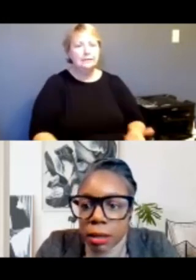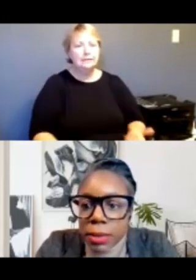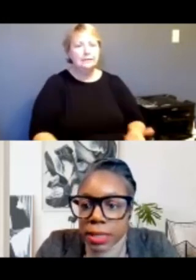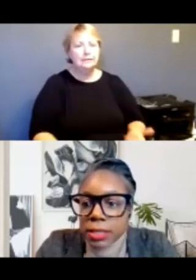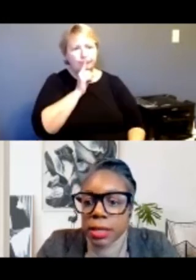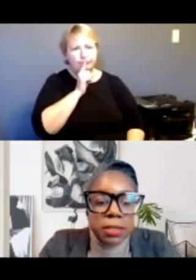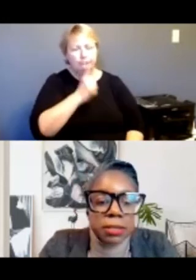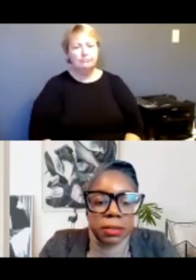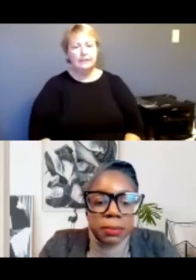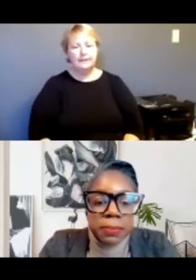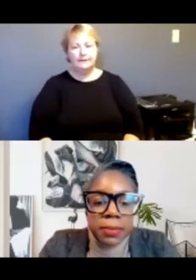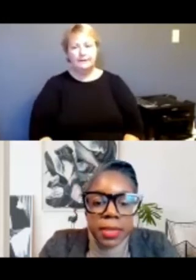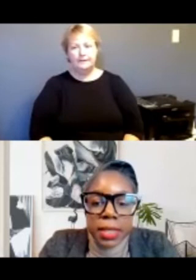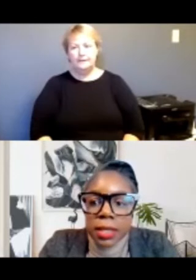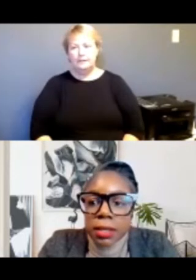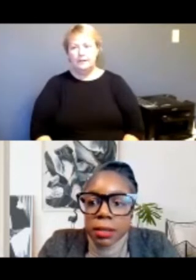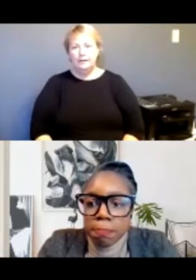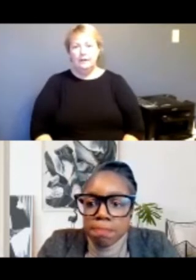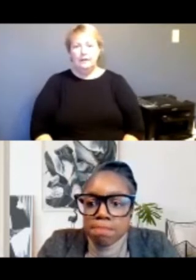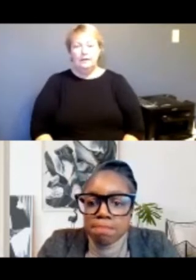Next slide, please.